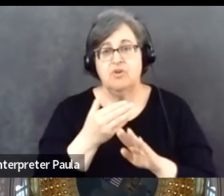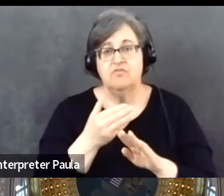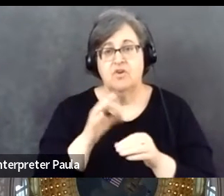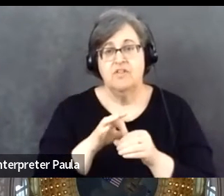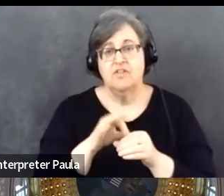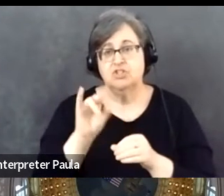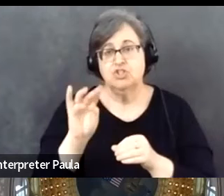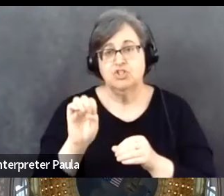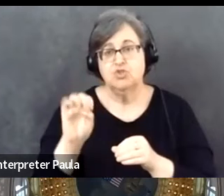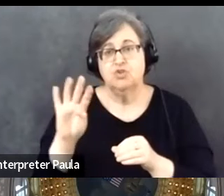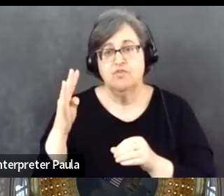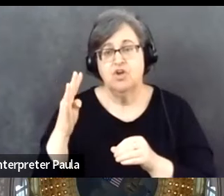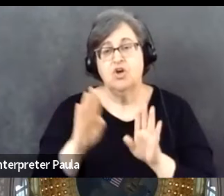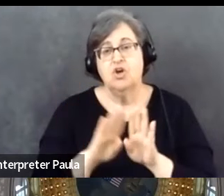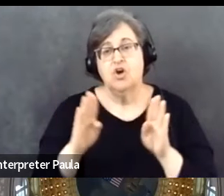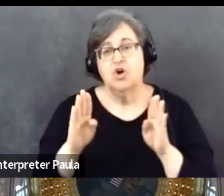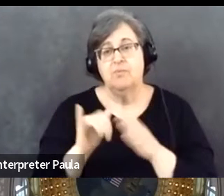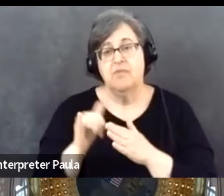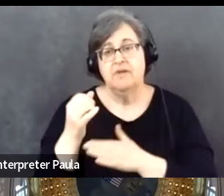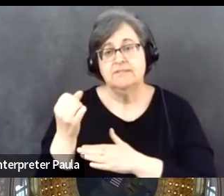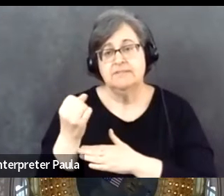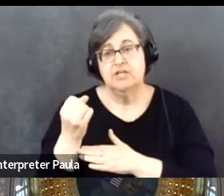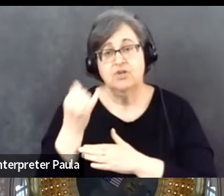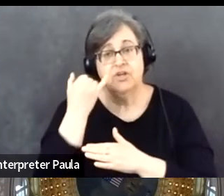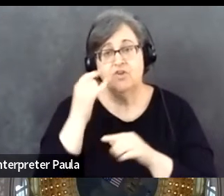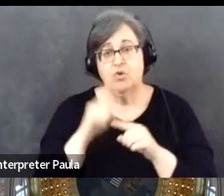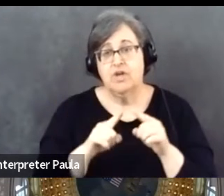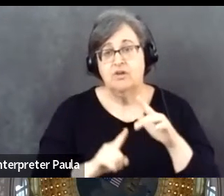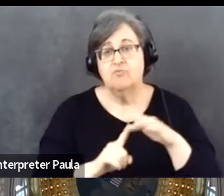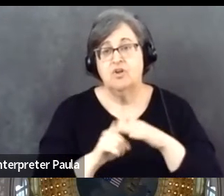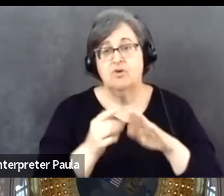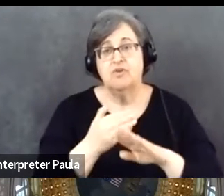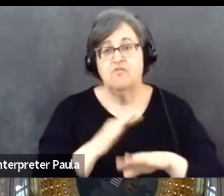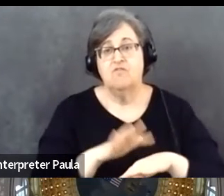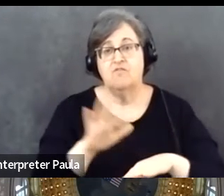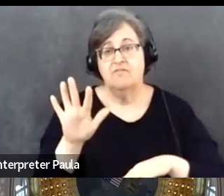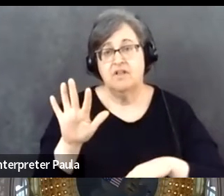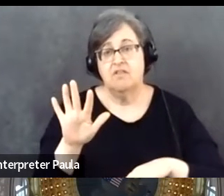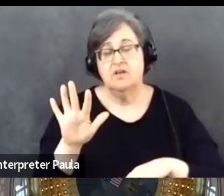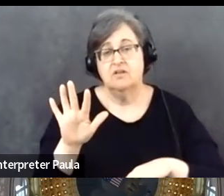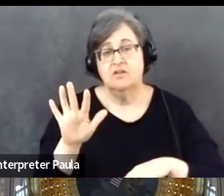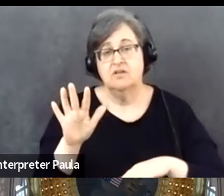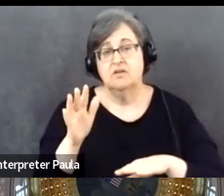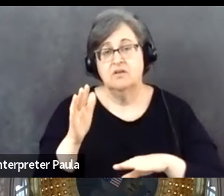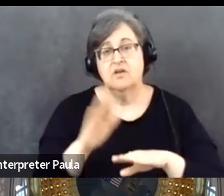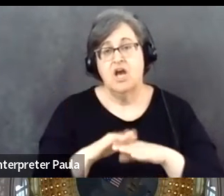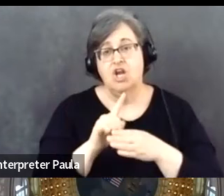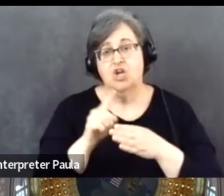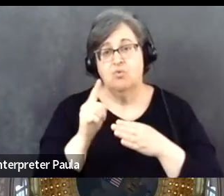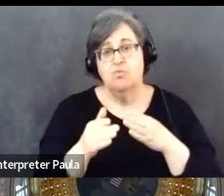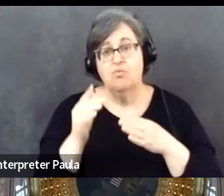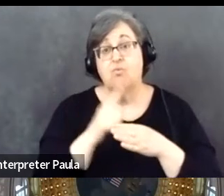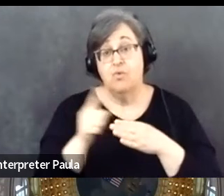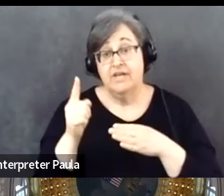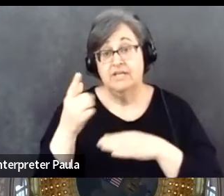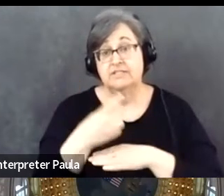4th. They are open on that Saturday. So if you can't make it in before 5 o'clock on a weekday,